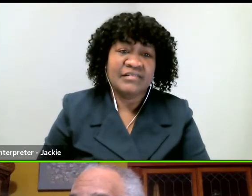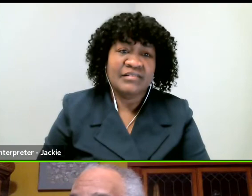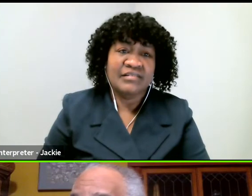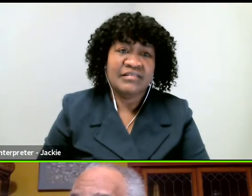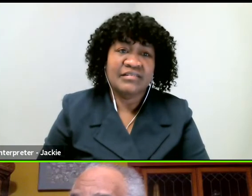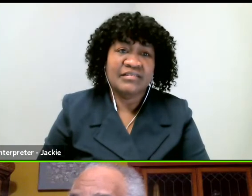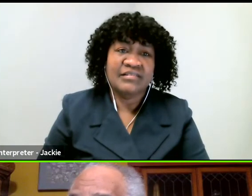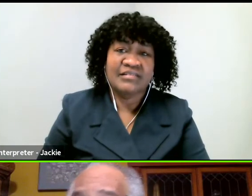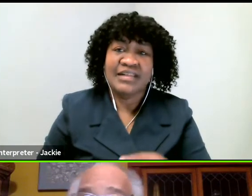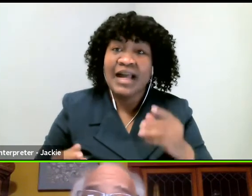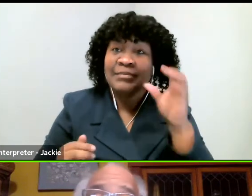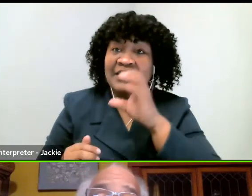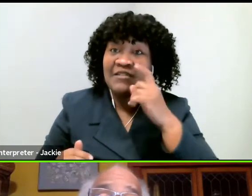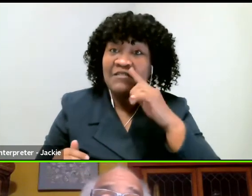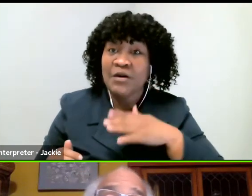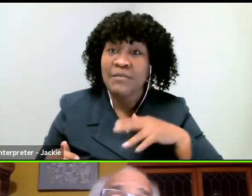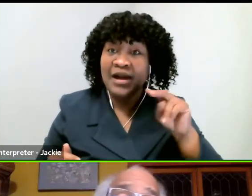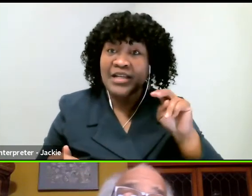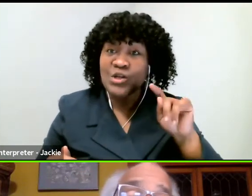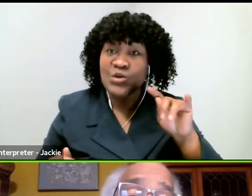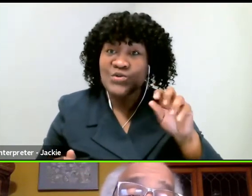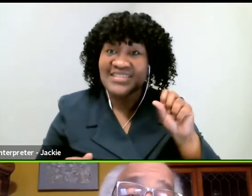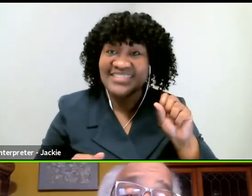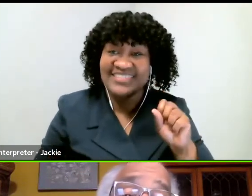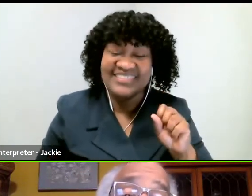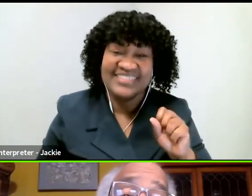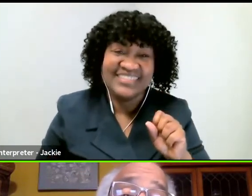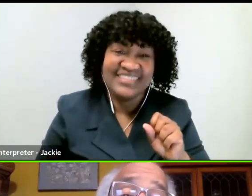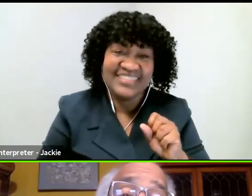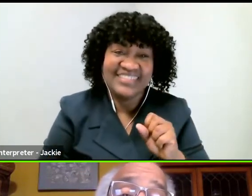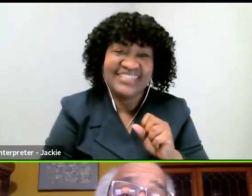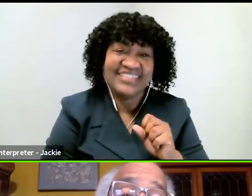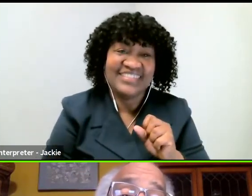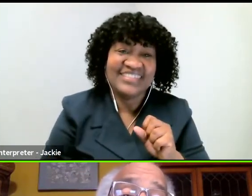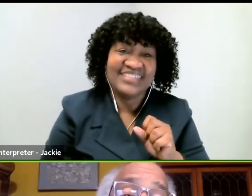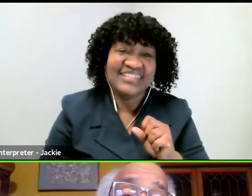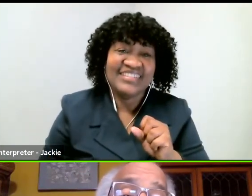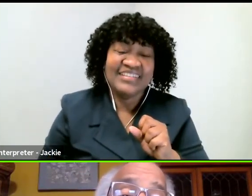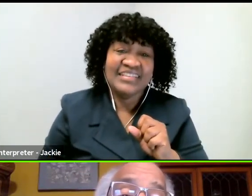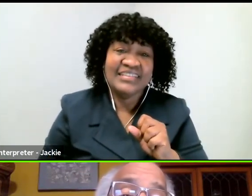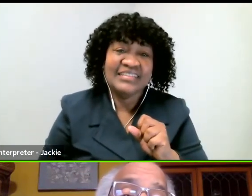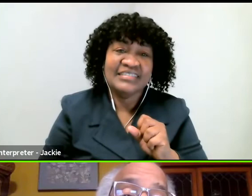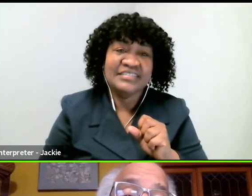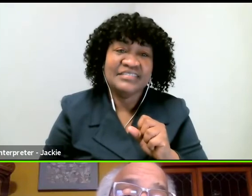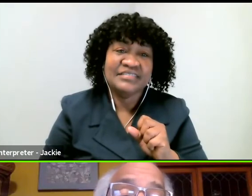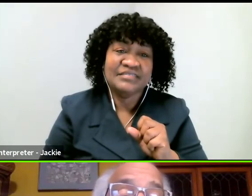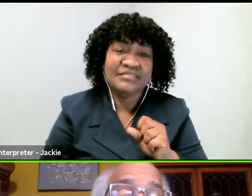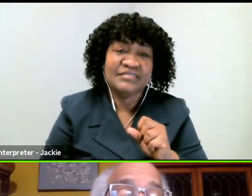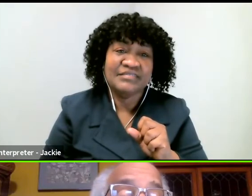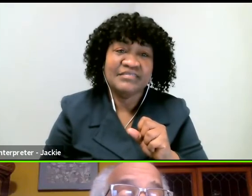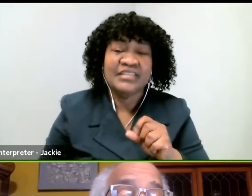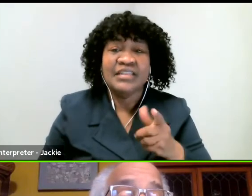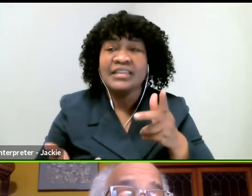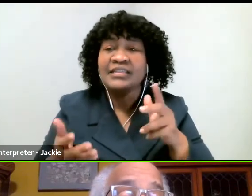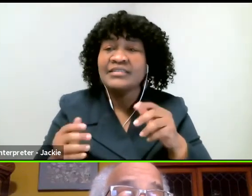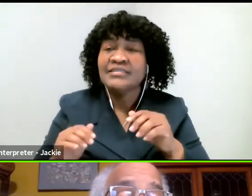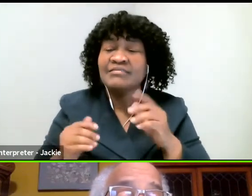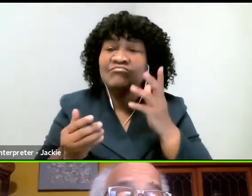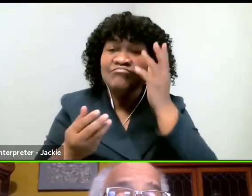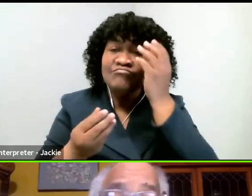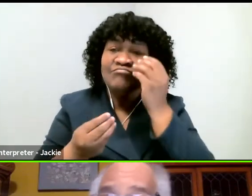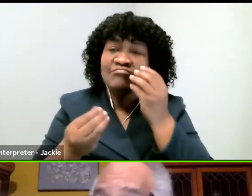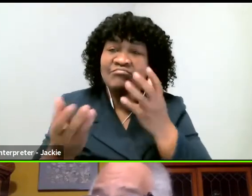Where are my notes? Right here. I would first of all thank, and this is sort of by way of